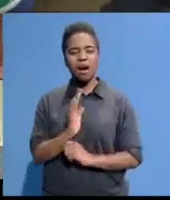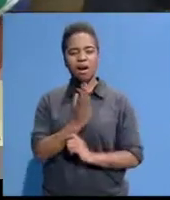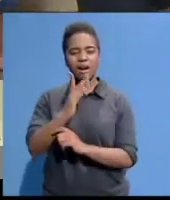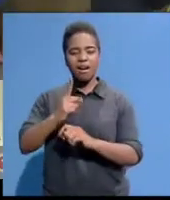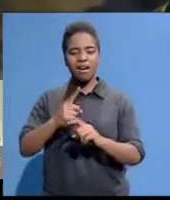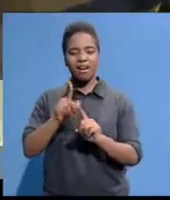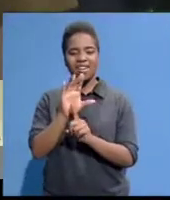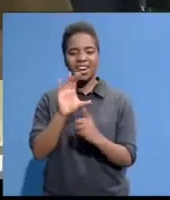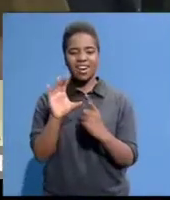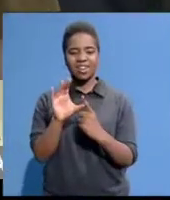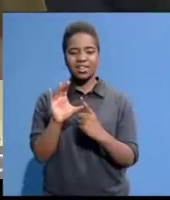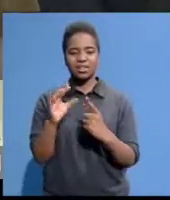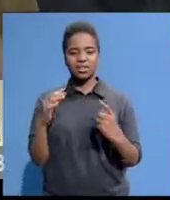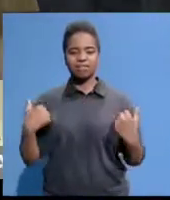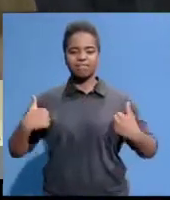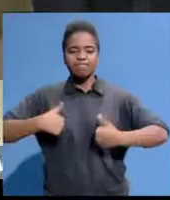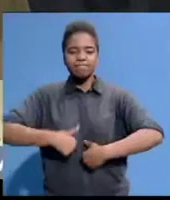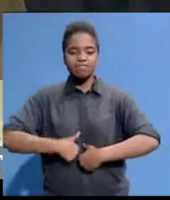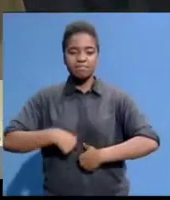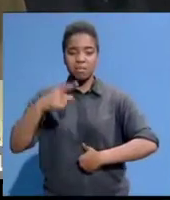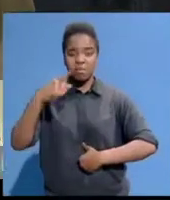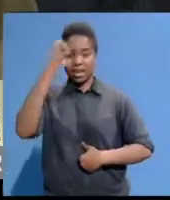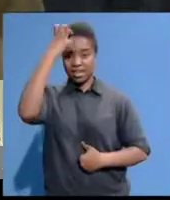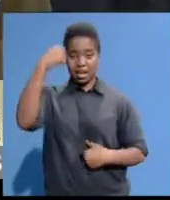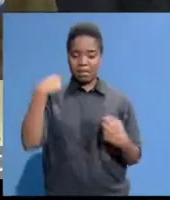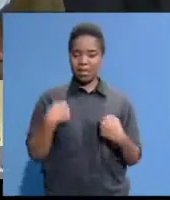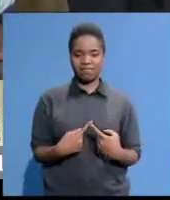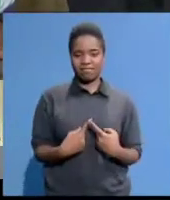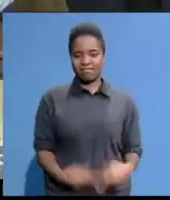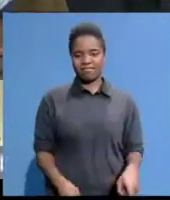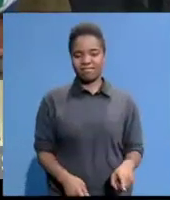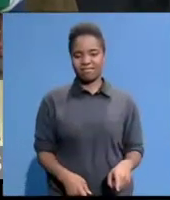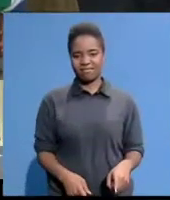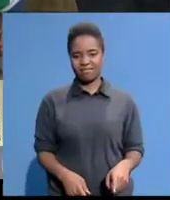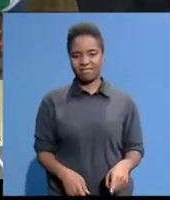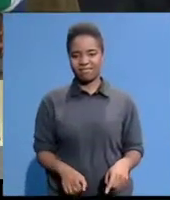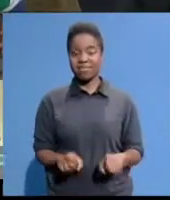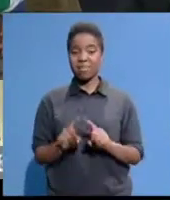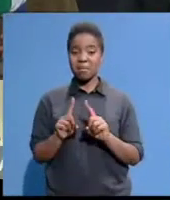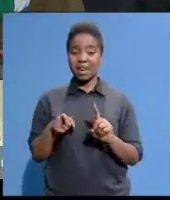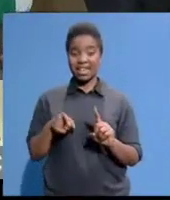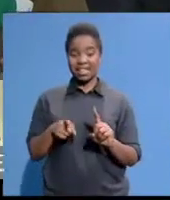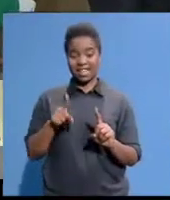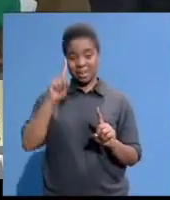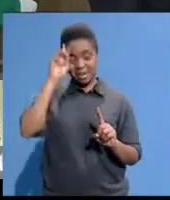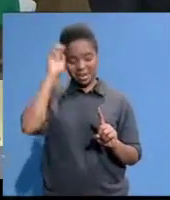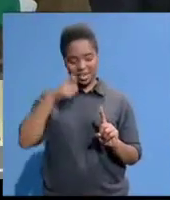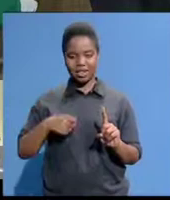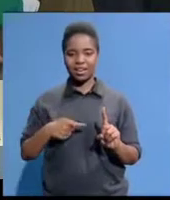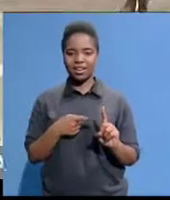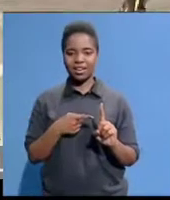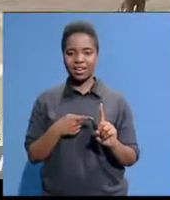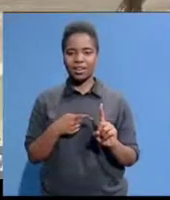by a king, not by ordinary traditional leaders like myself and Dalibunga. But because of the position